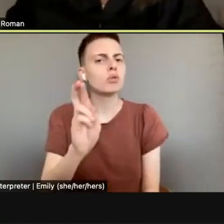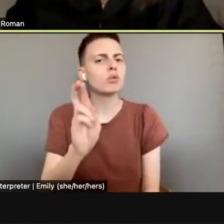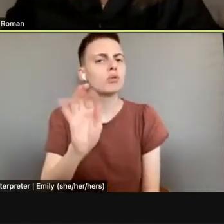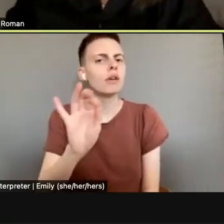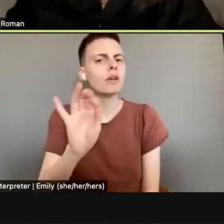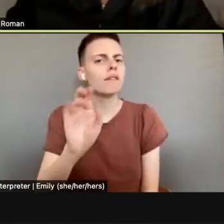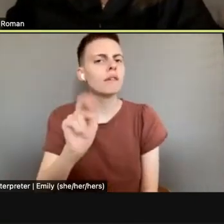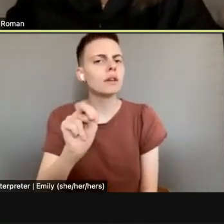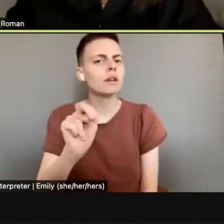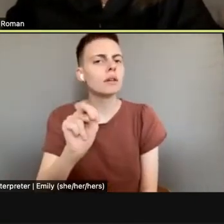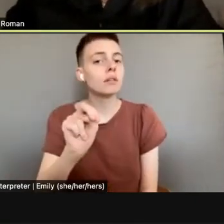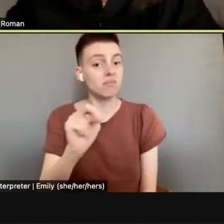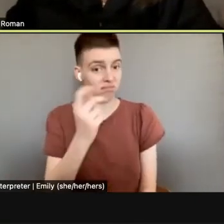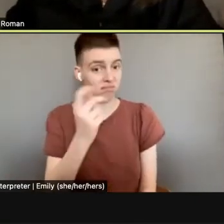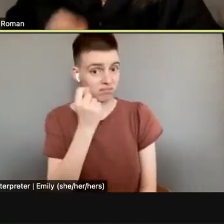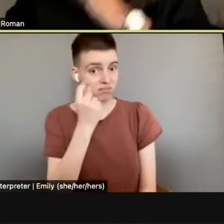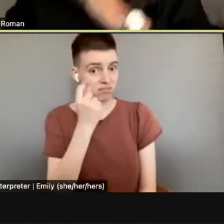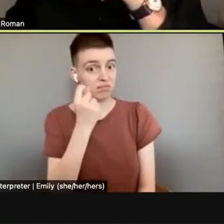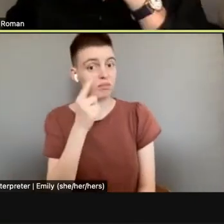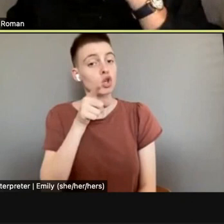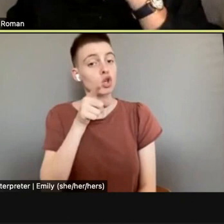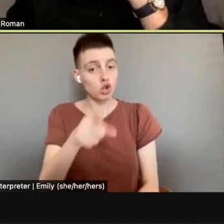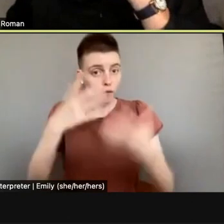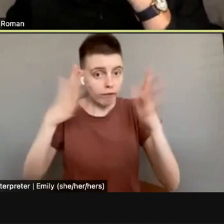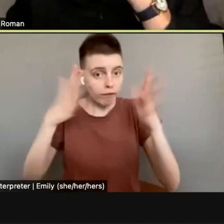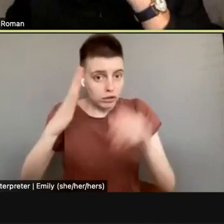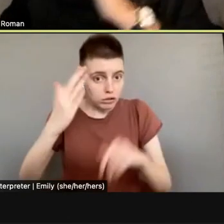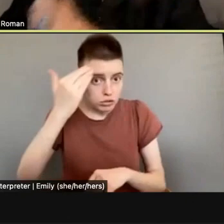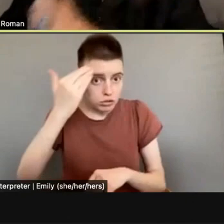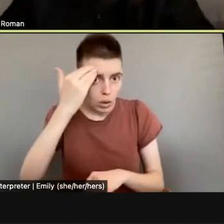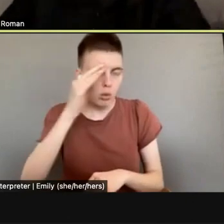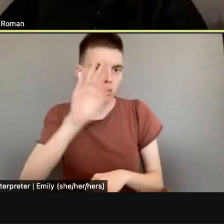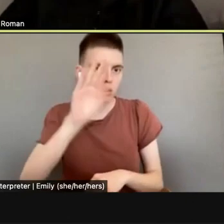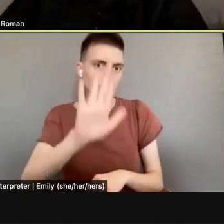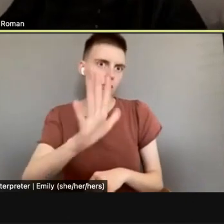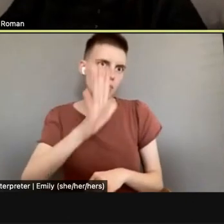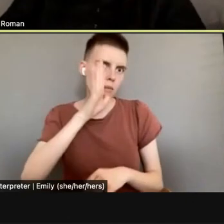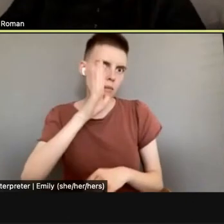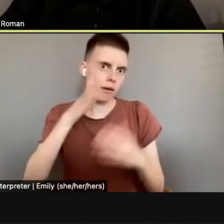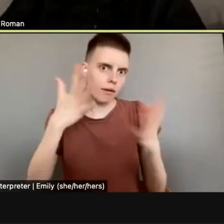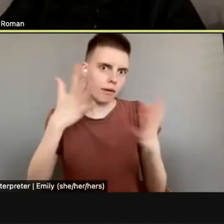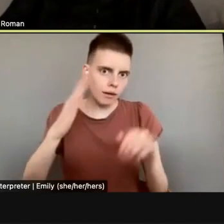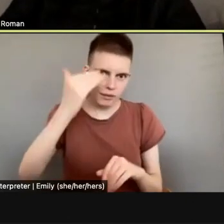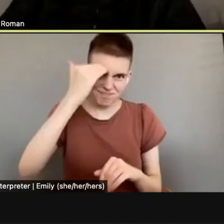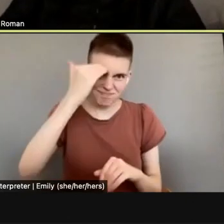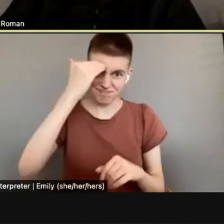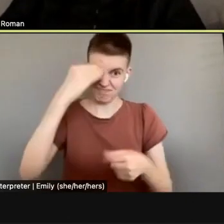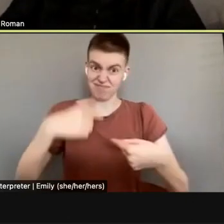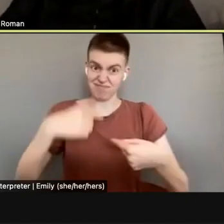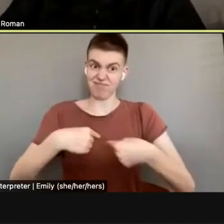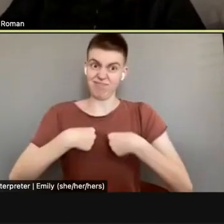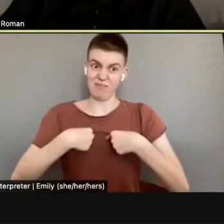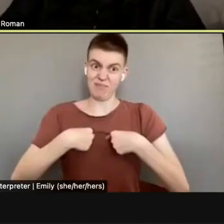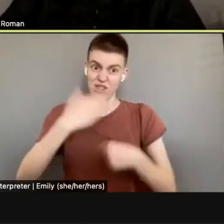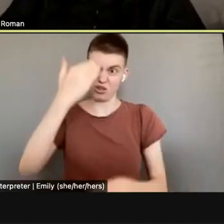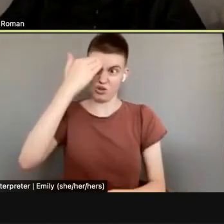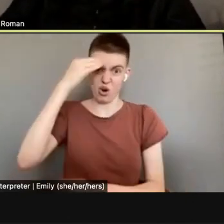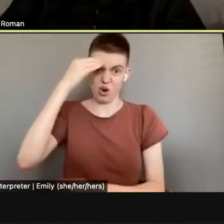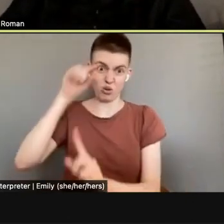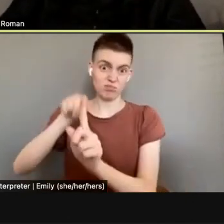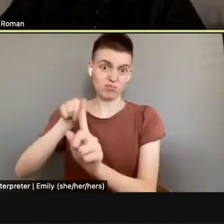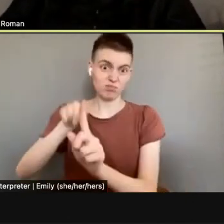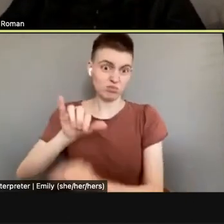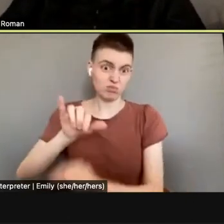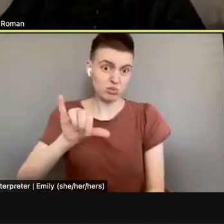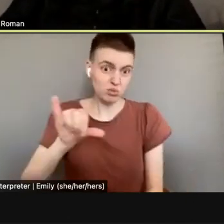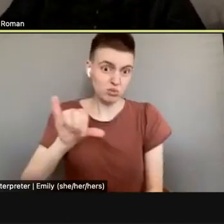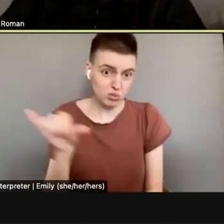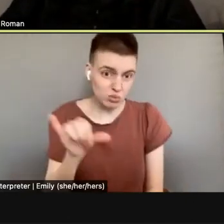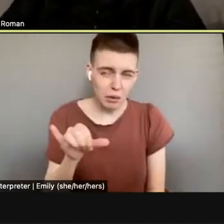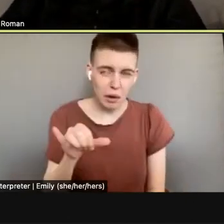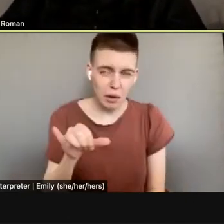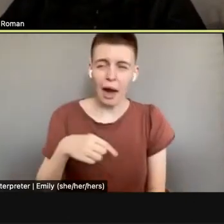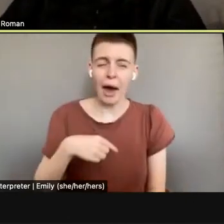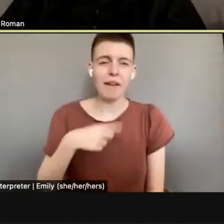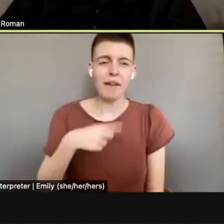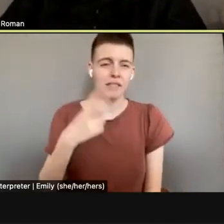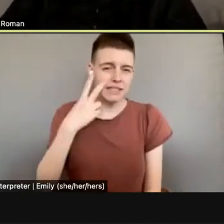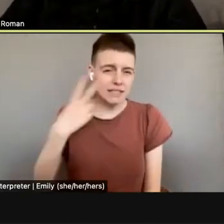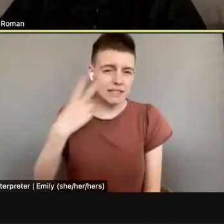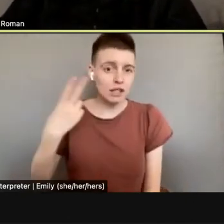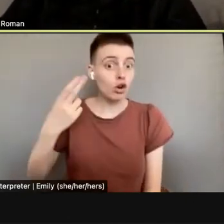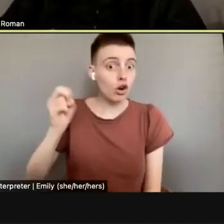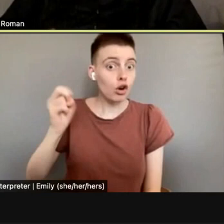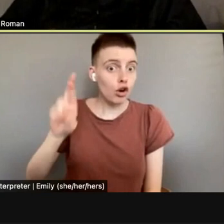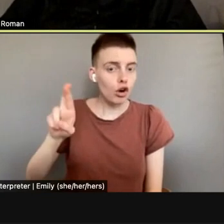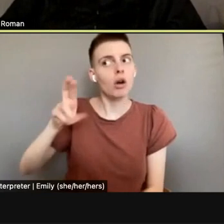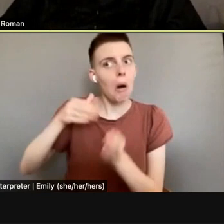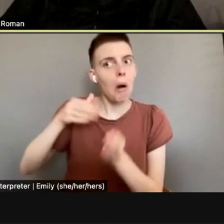It's a person that you know, your mom knows. Actually, I know this person. I've seen her frequently.